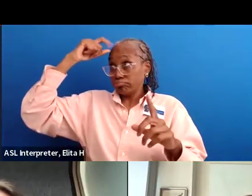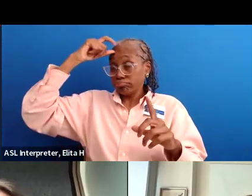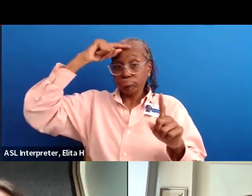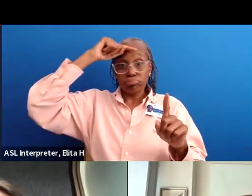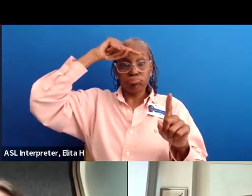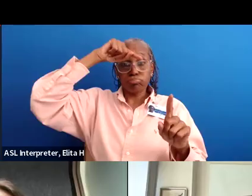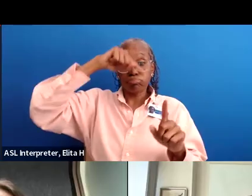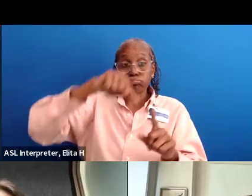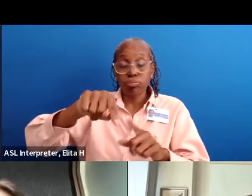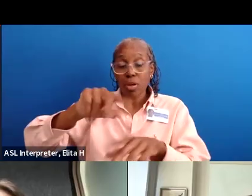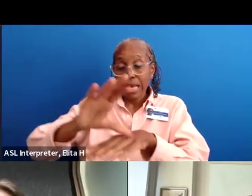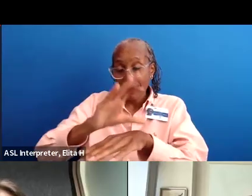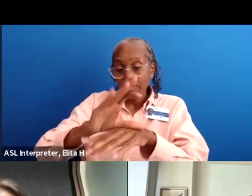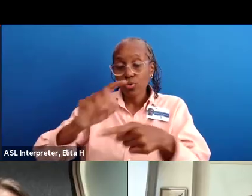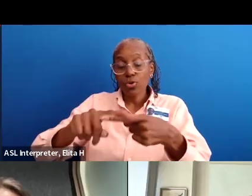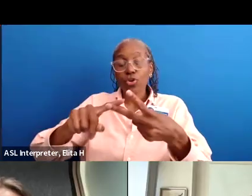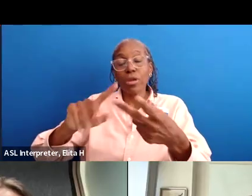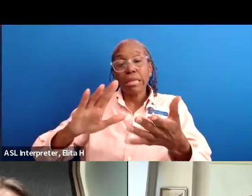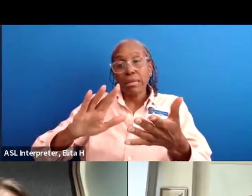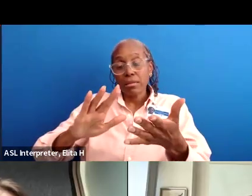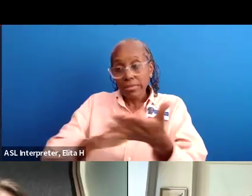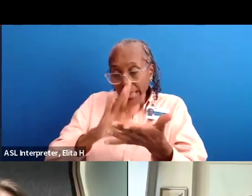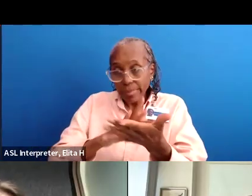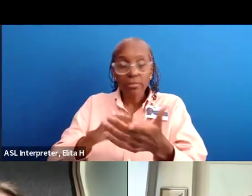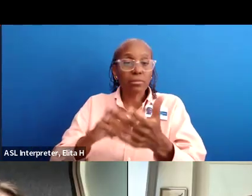a computer, tablet, or assistive device.